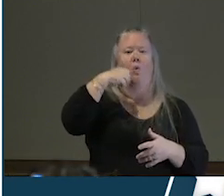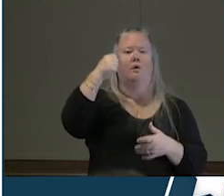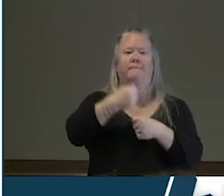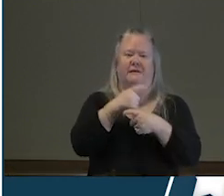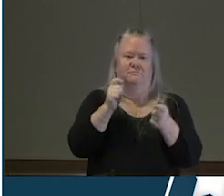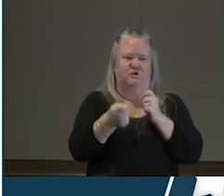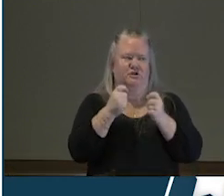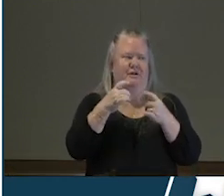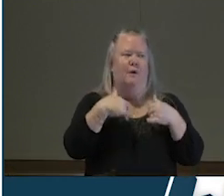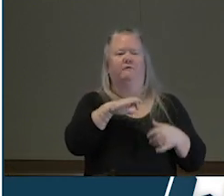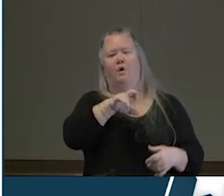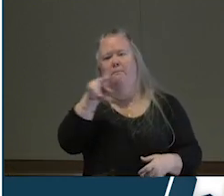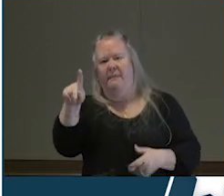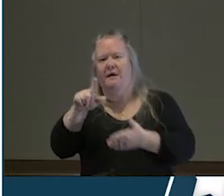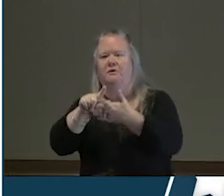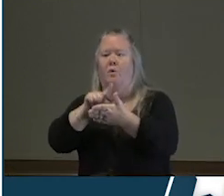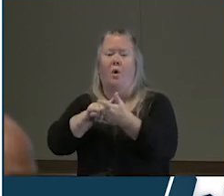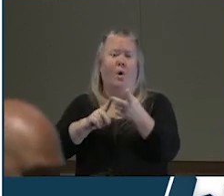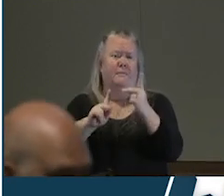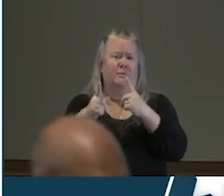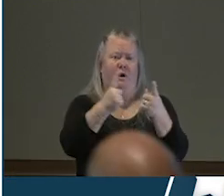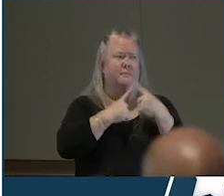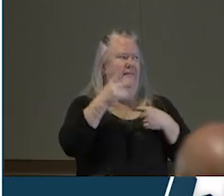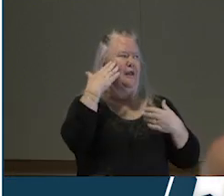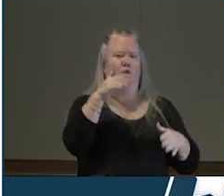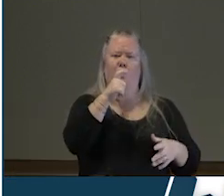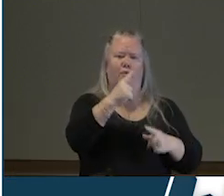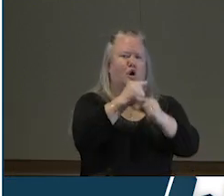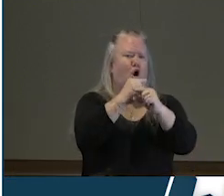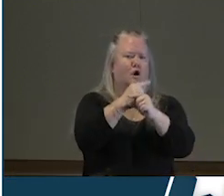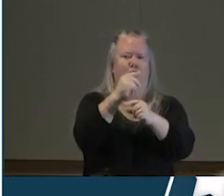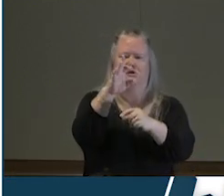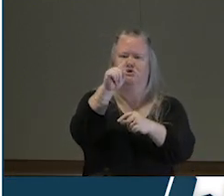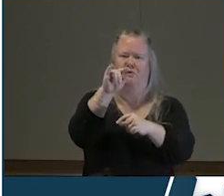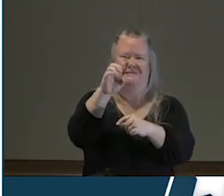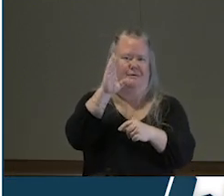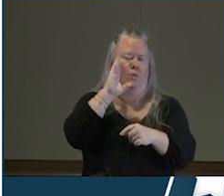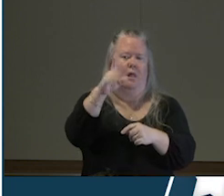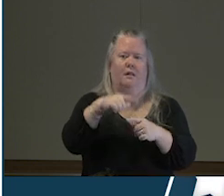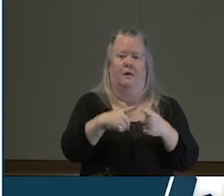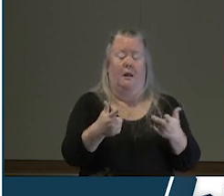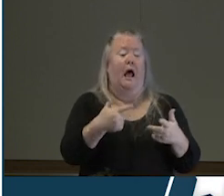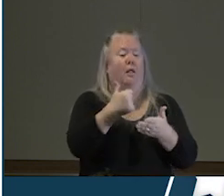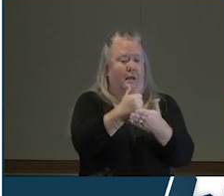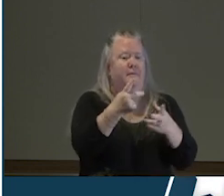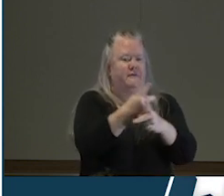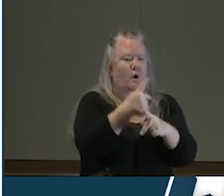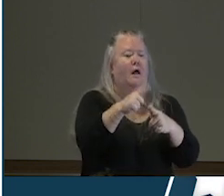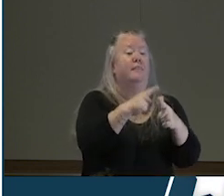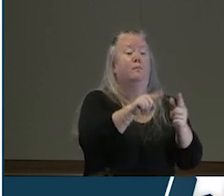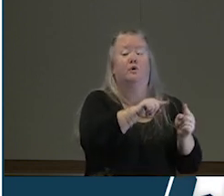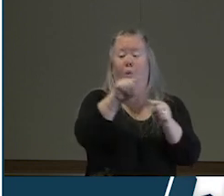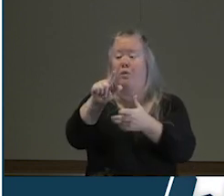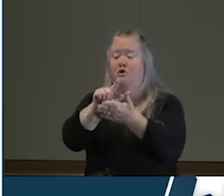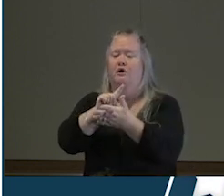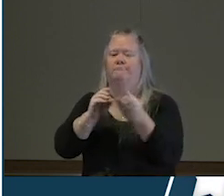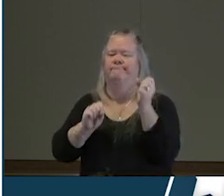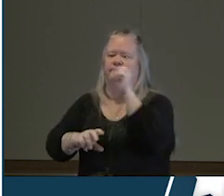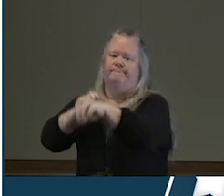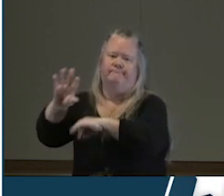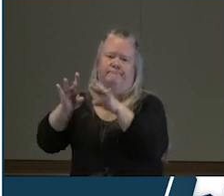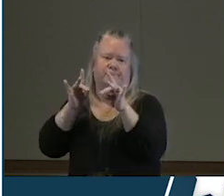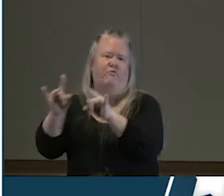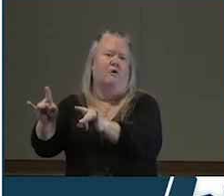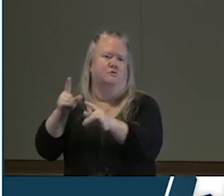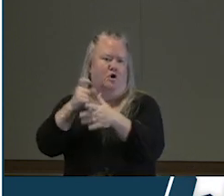some changes. Now we have to go back. Well, like people come to me, they don't even know who their guardian and trustee is going to be, and I'll help them figure that out. And then that way, when they go to the attorney, they can be efficient